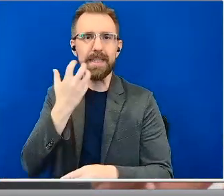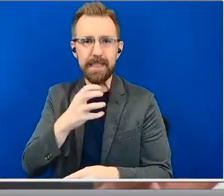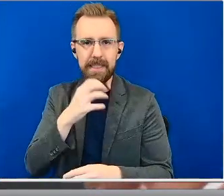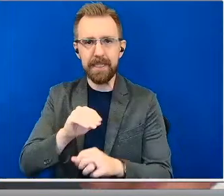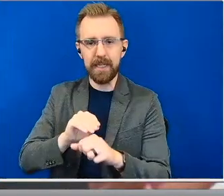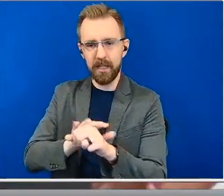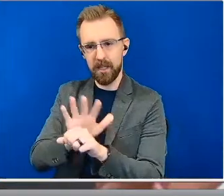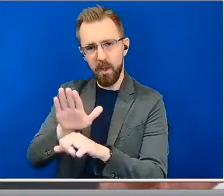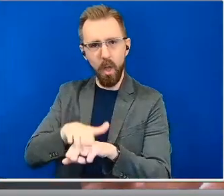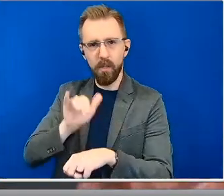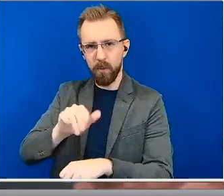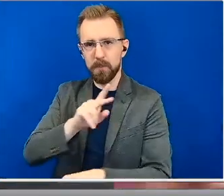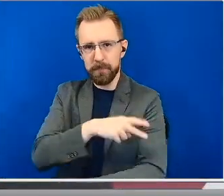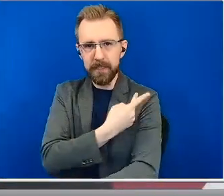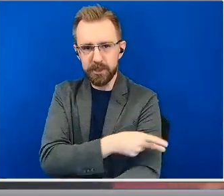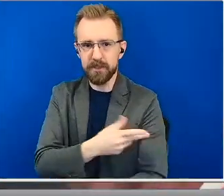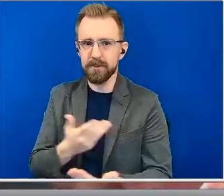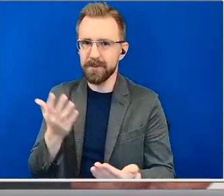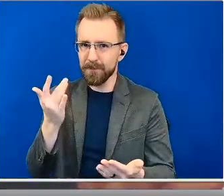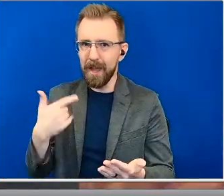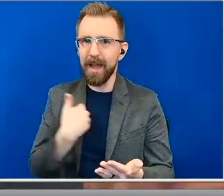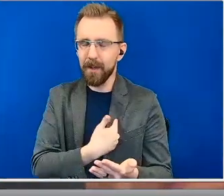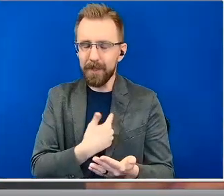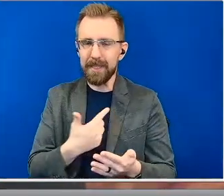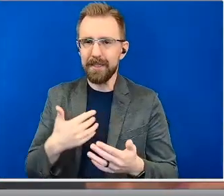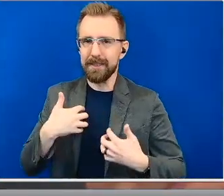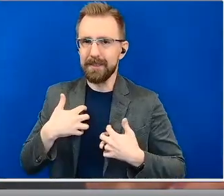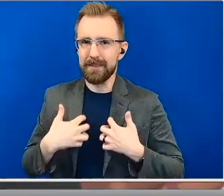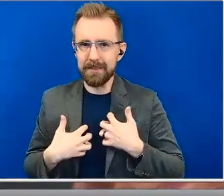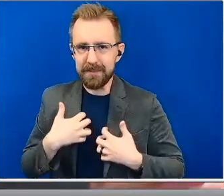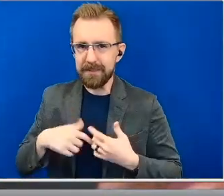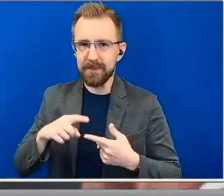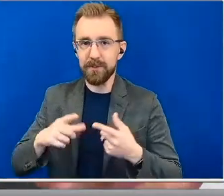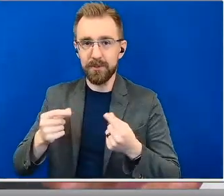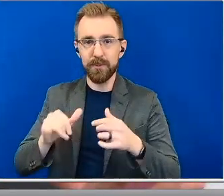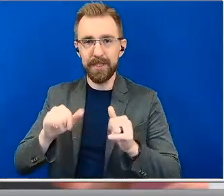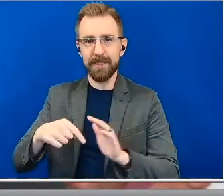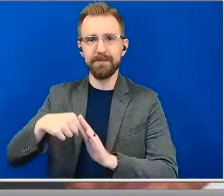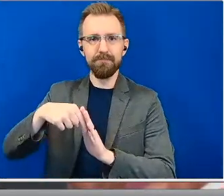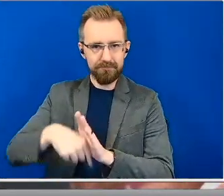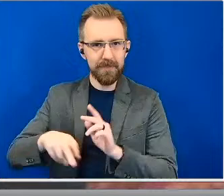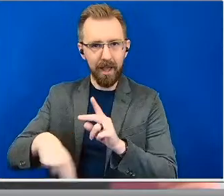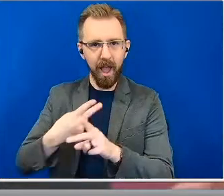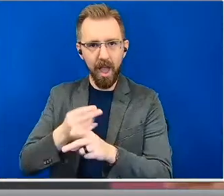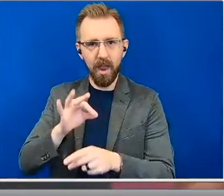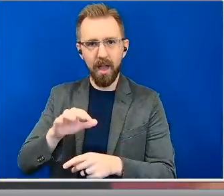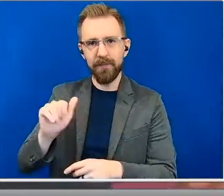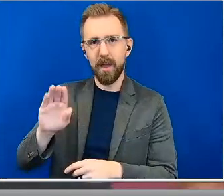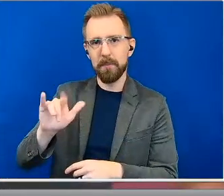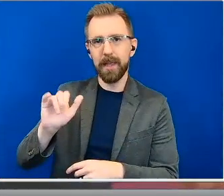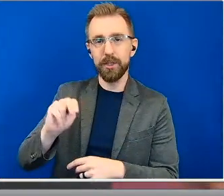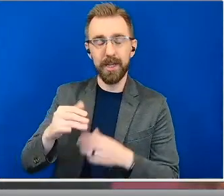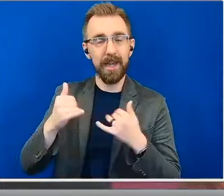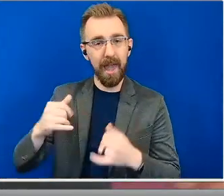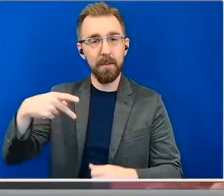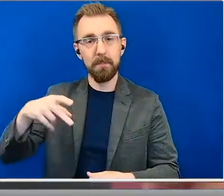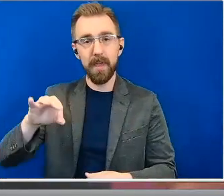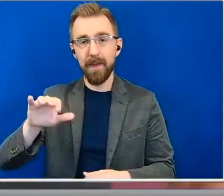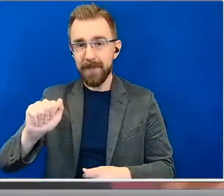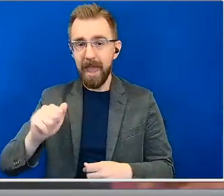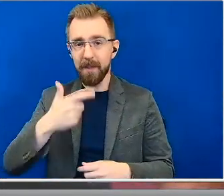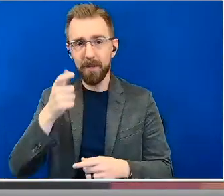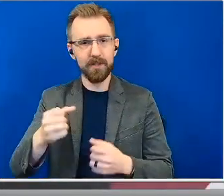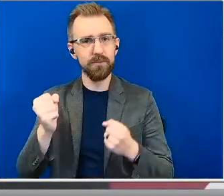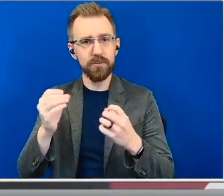was why we were very hesitant to do these extensive ablations in the past. Now with pulse field ablation, because it is so